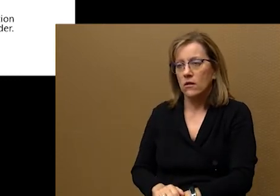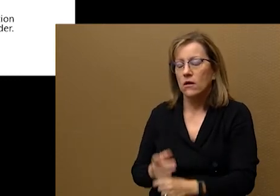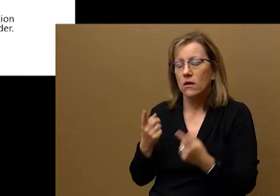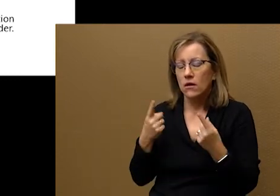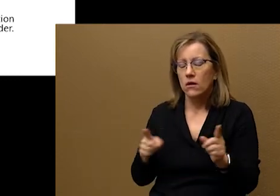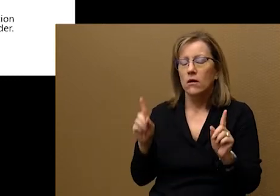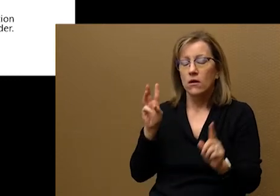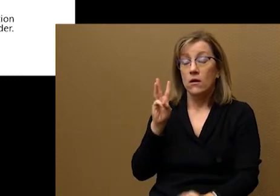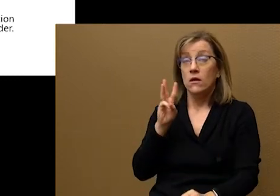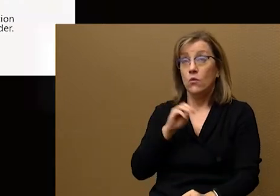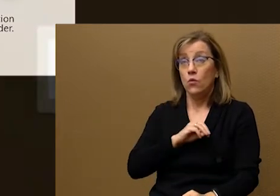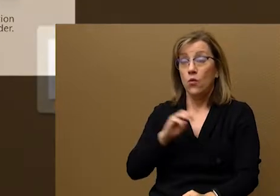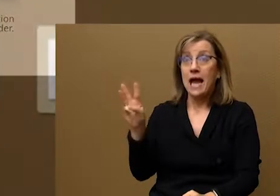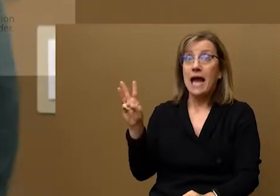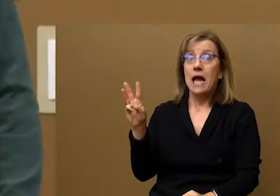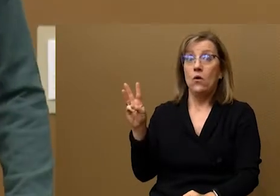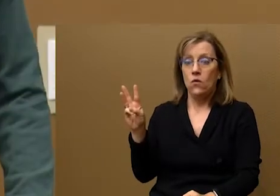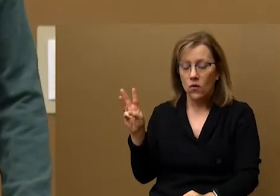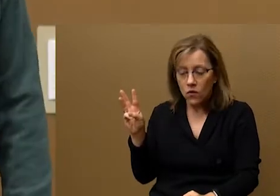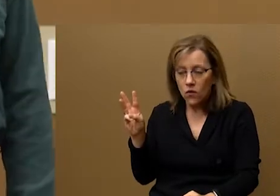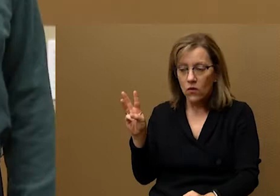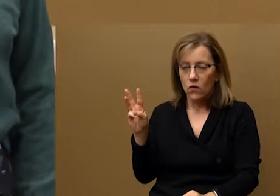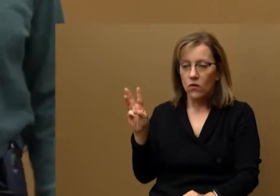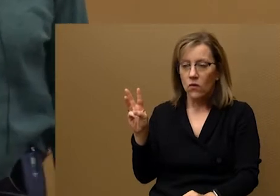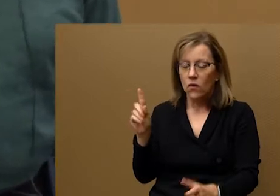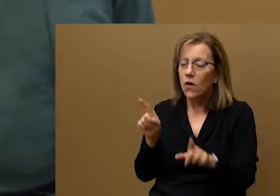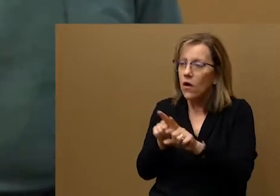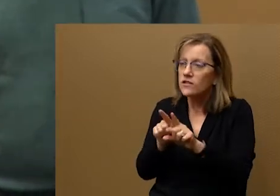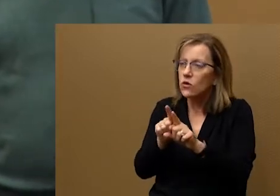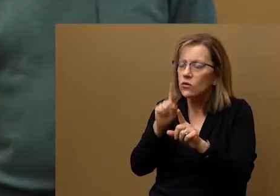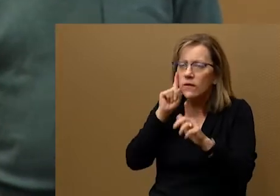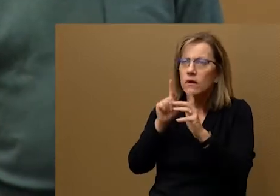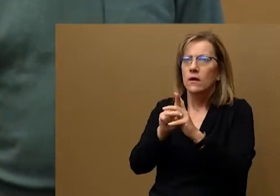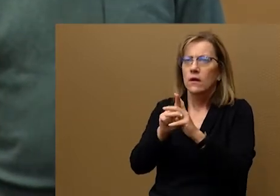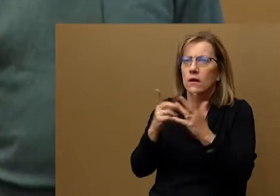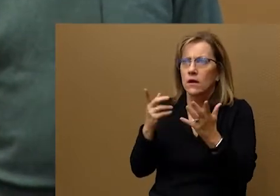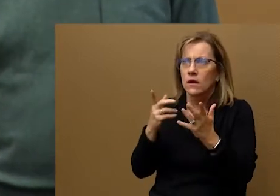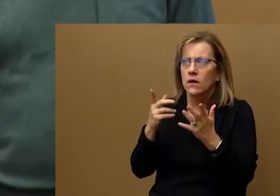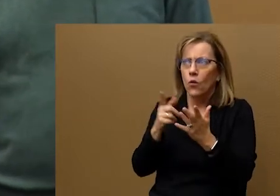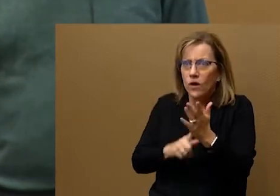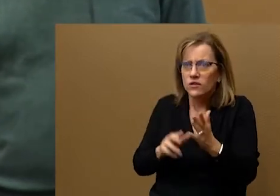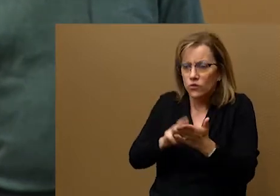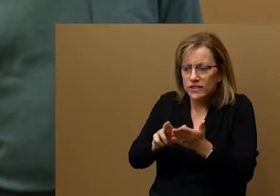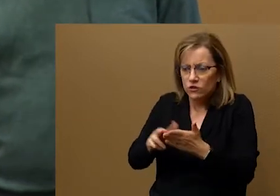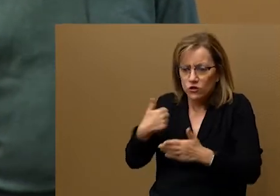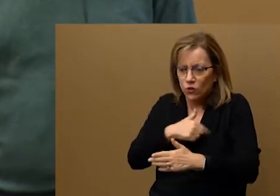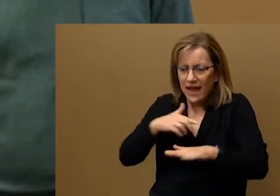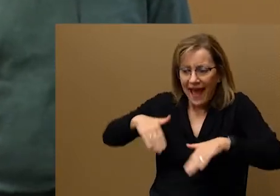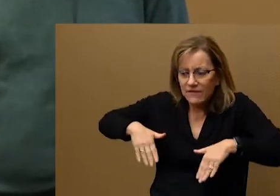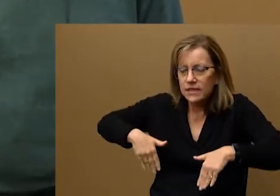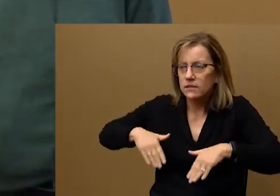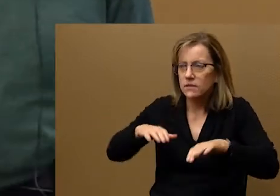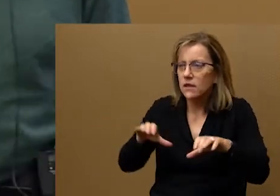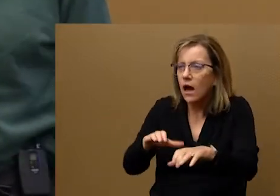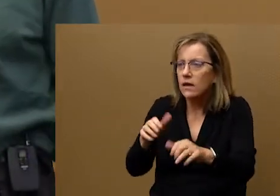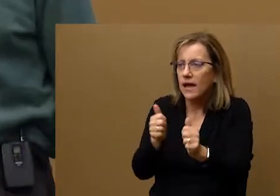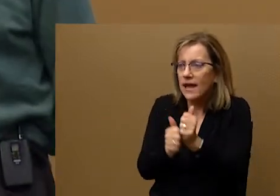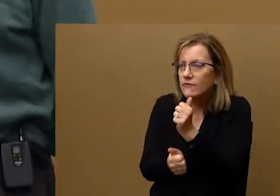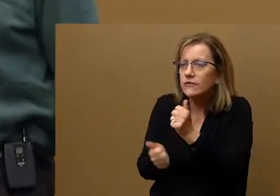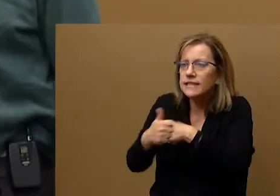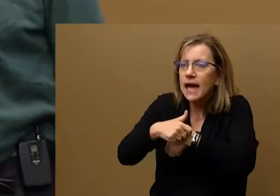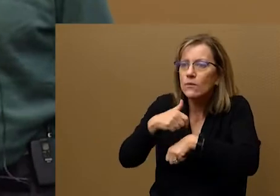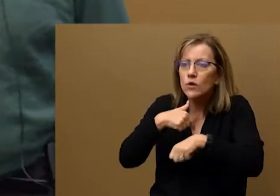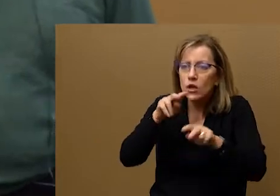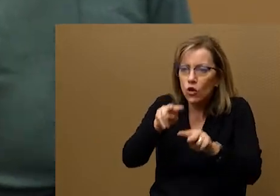That is a wow finding. And it also raises the question of what research we haven't done. Every time we're